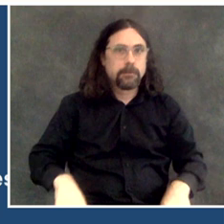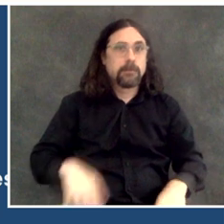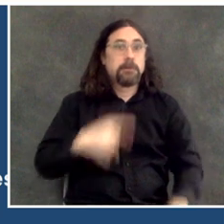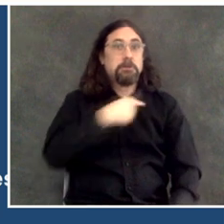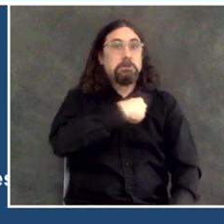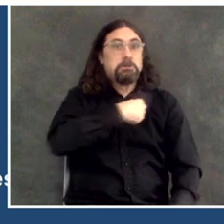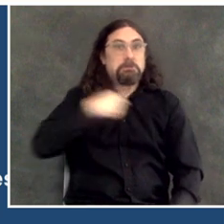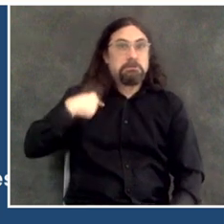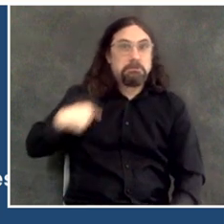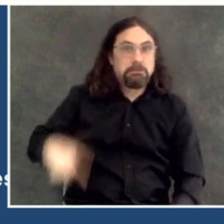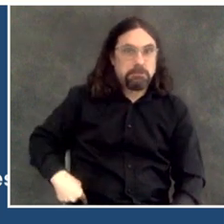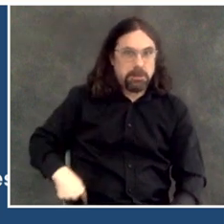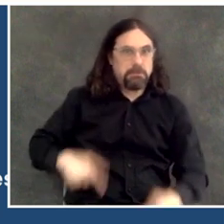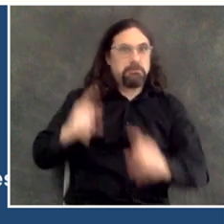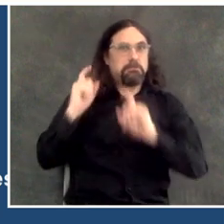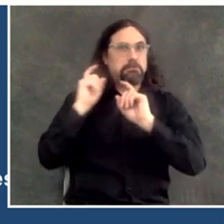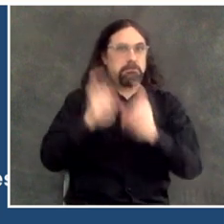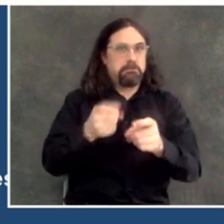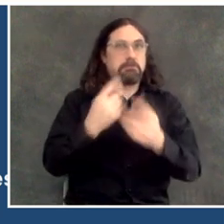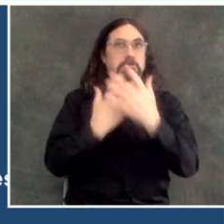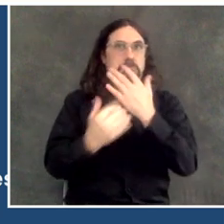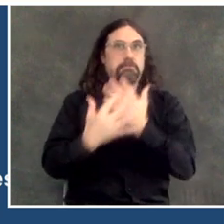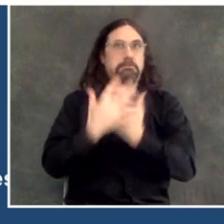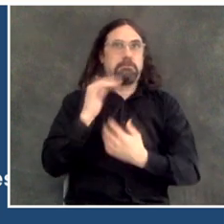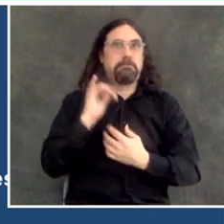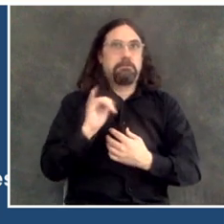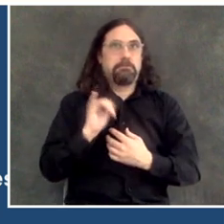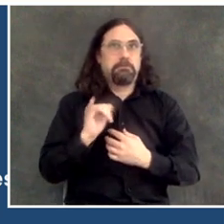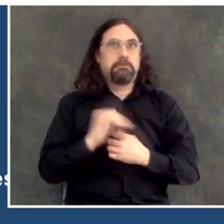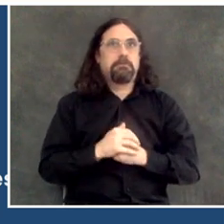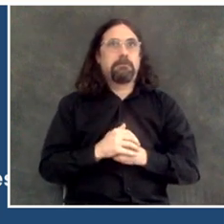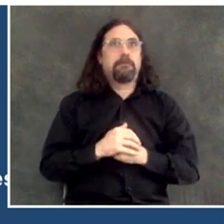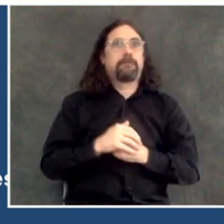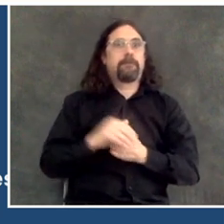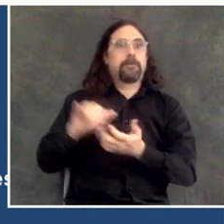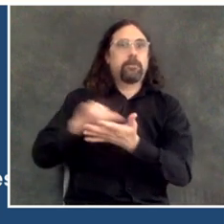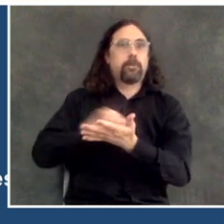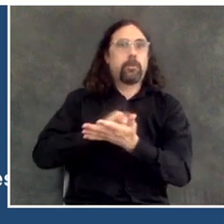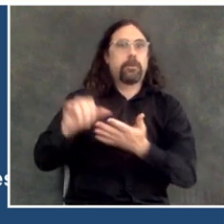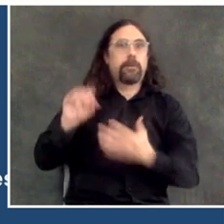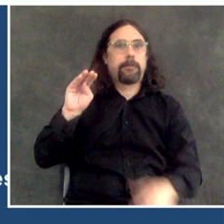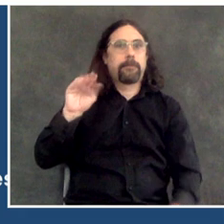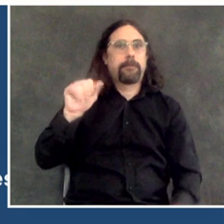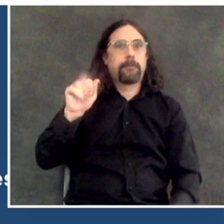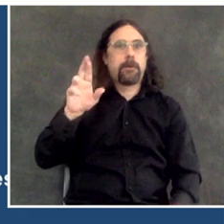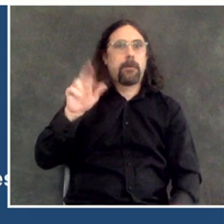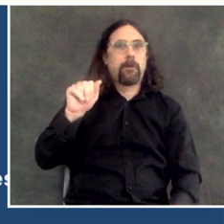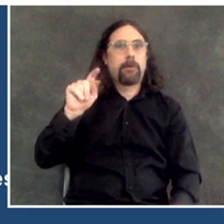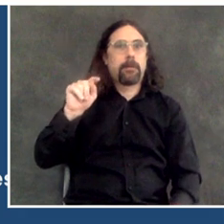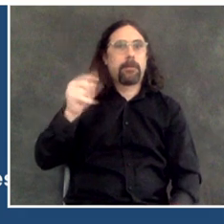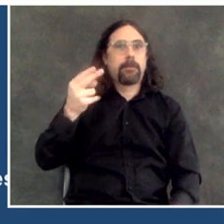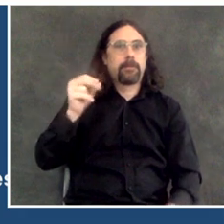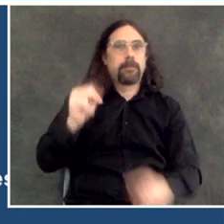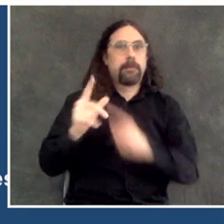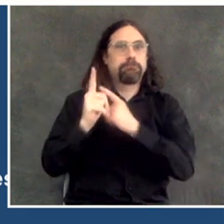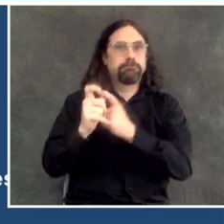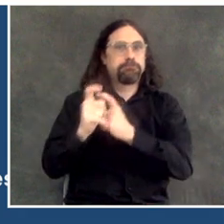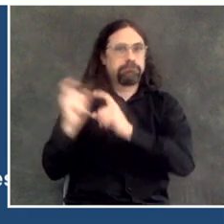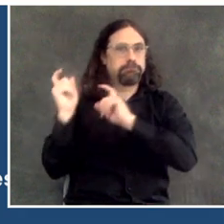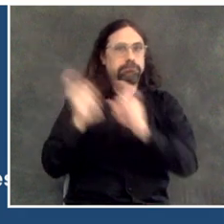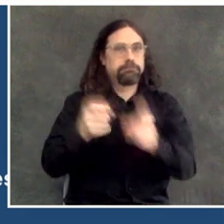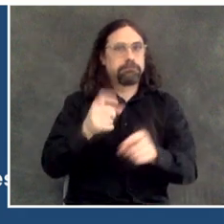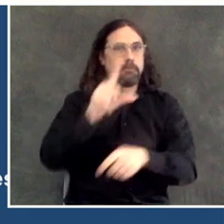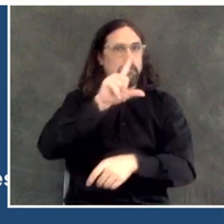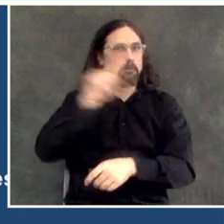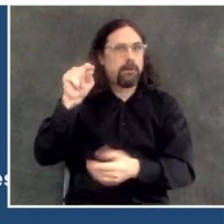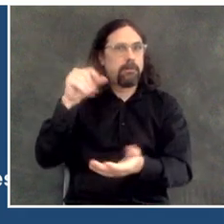marathon, 20,000 pairs of gloves. Rudin Management, 10,000 pairs of gloves. 1 million masks, wonderful